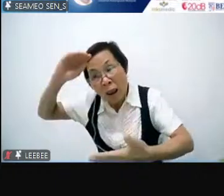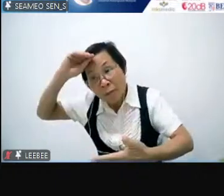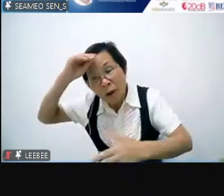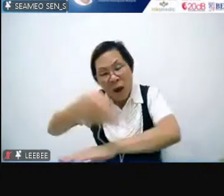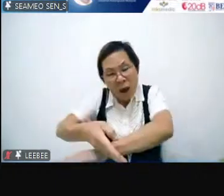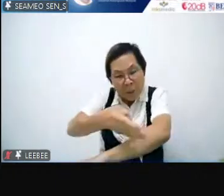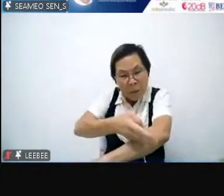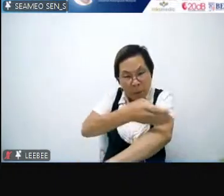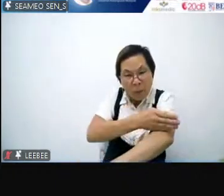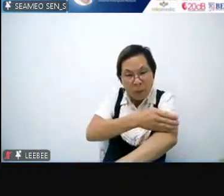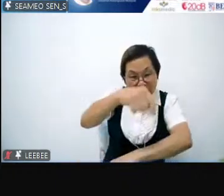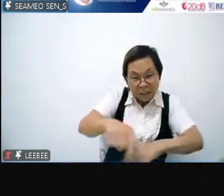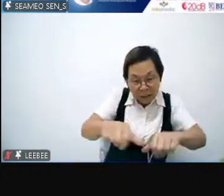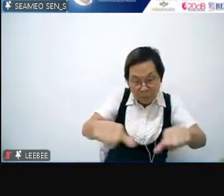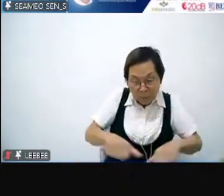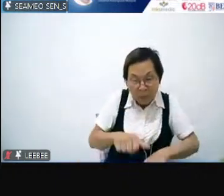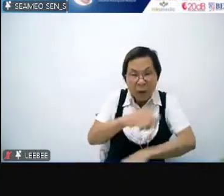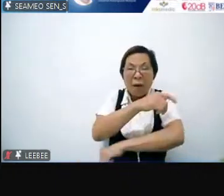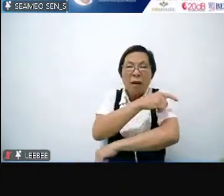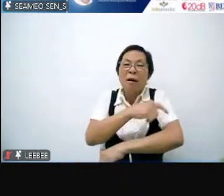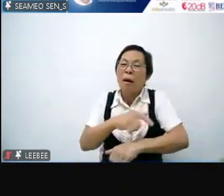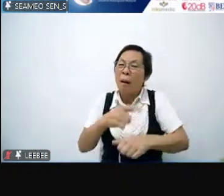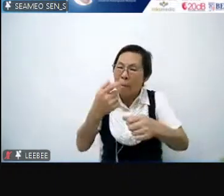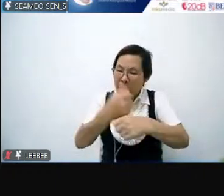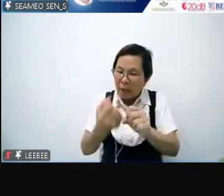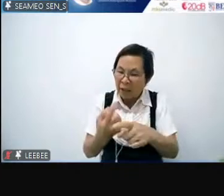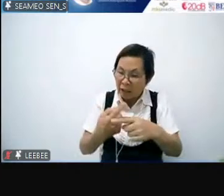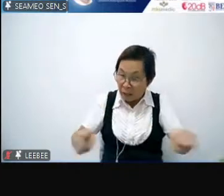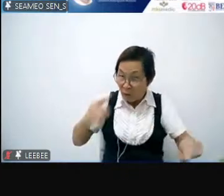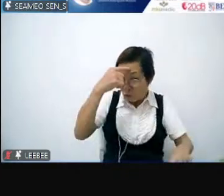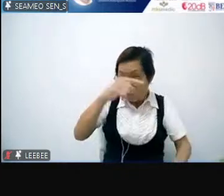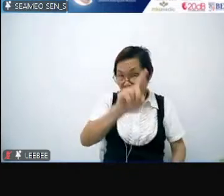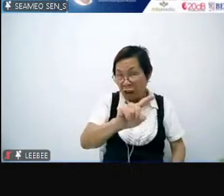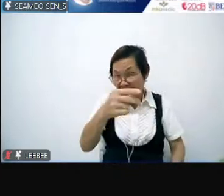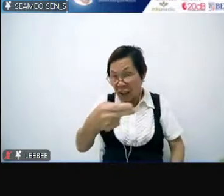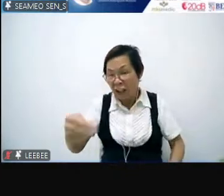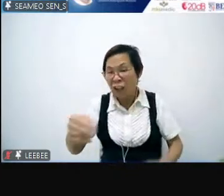these areas can make a big difference for DHA students.